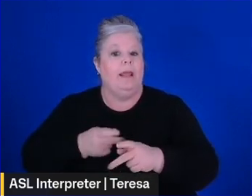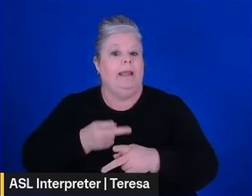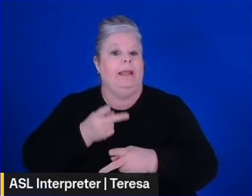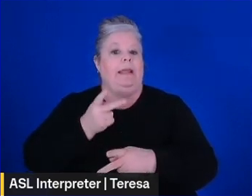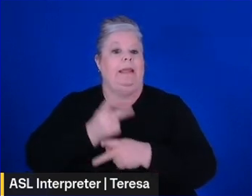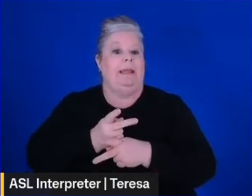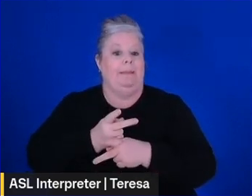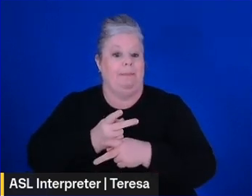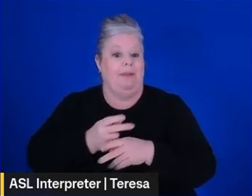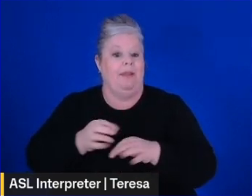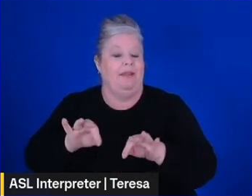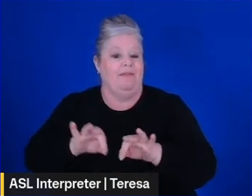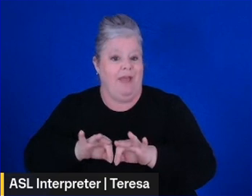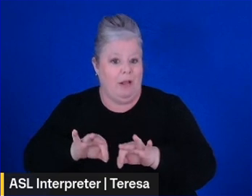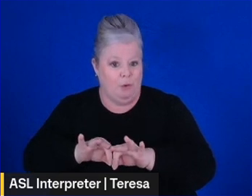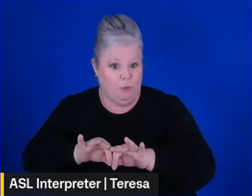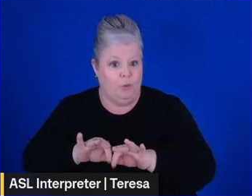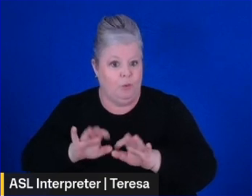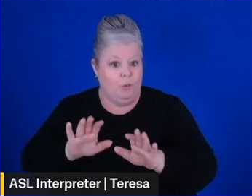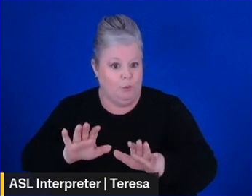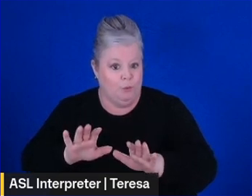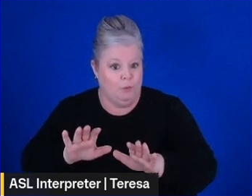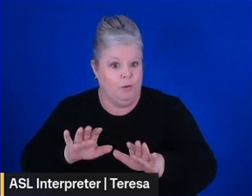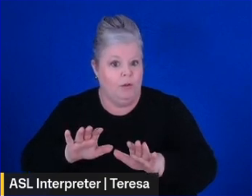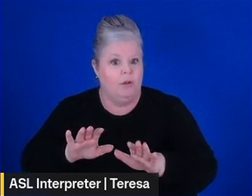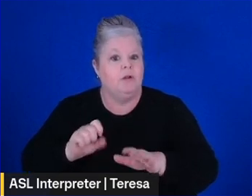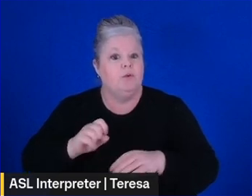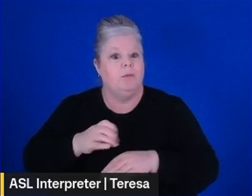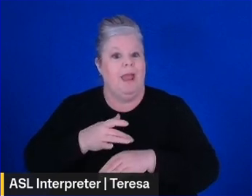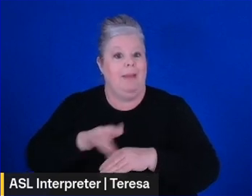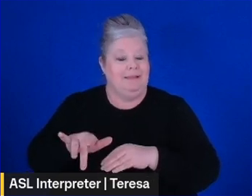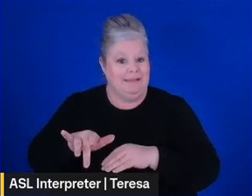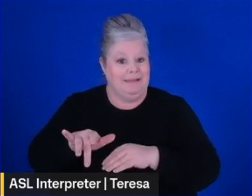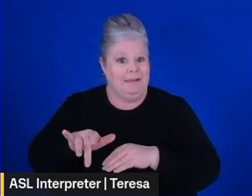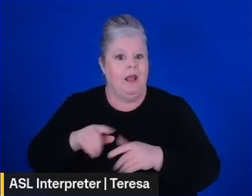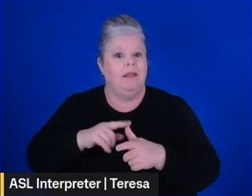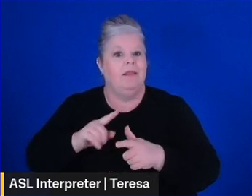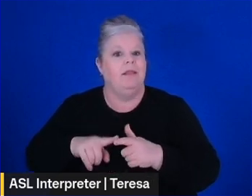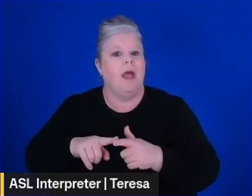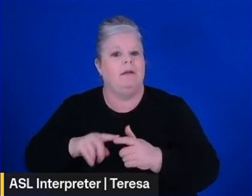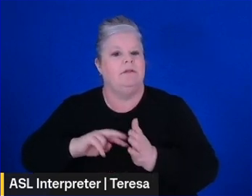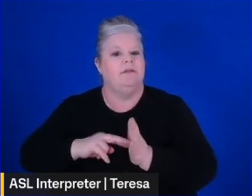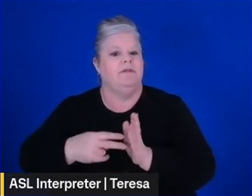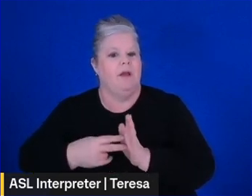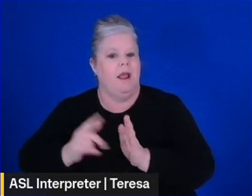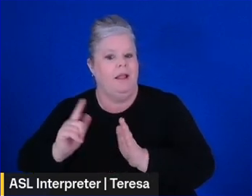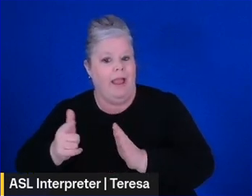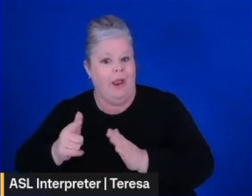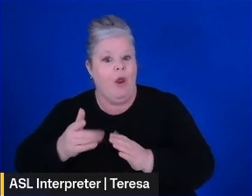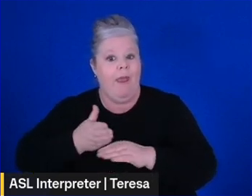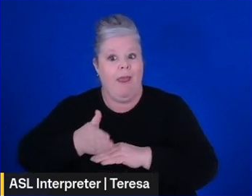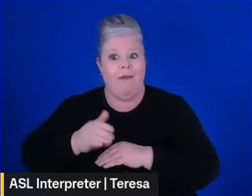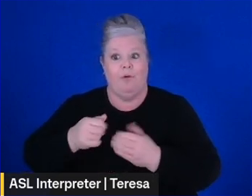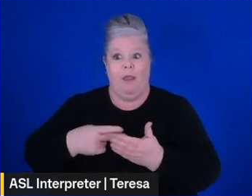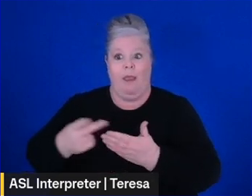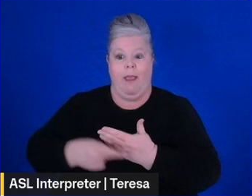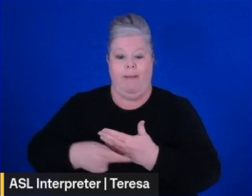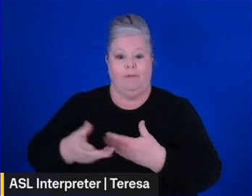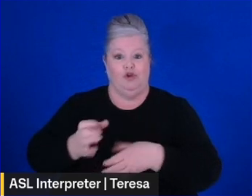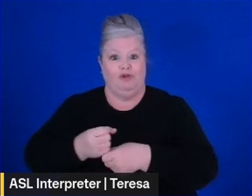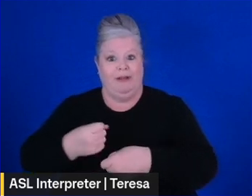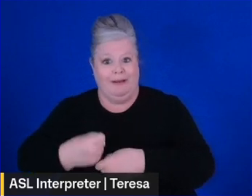empty to enable this value to be defined when the application is created from the template.